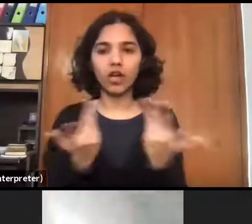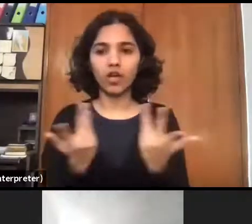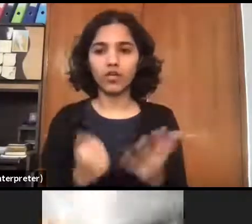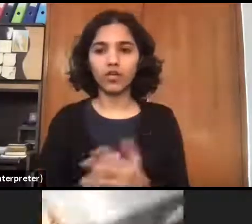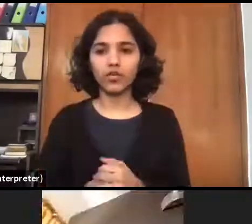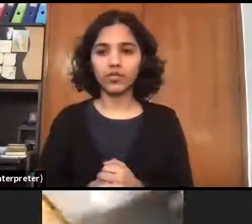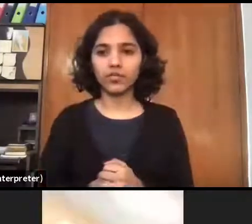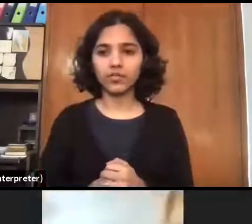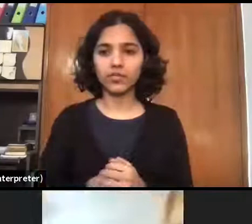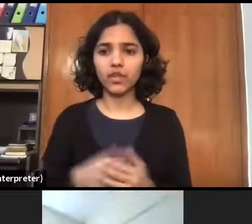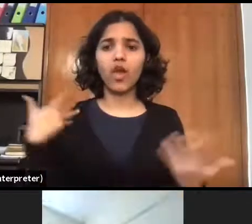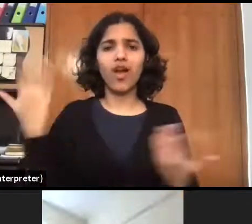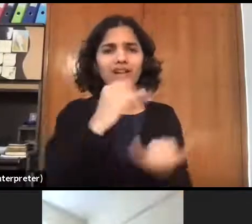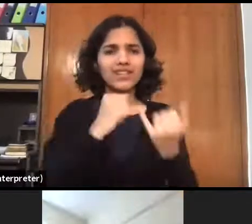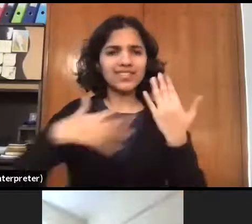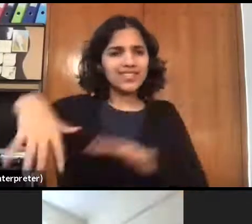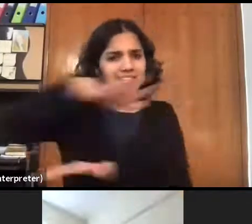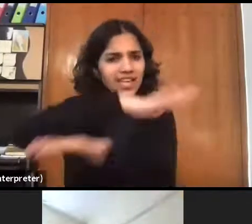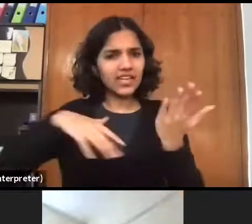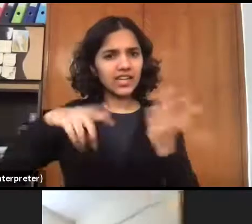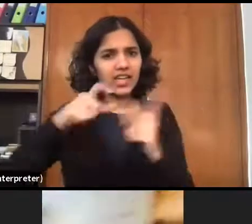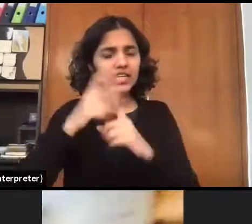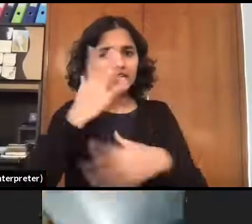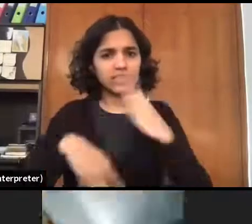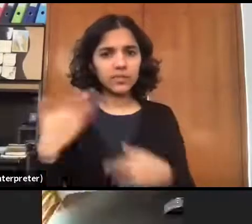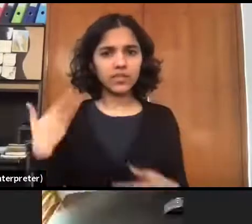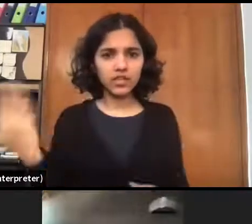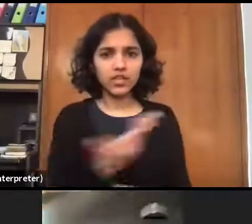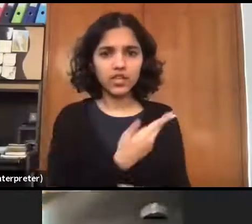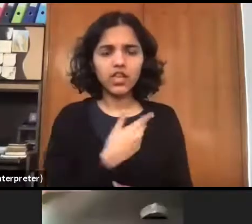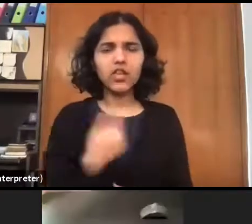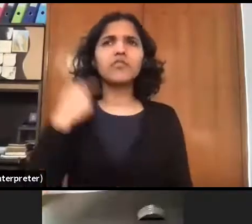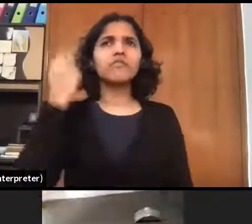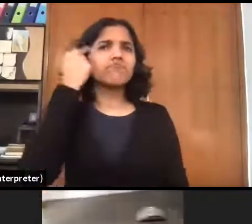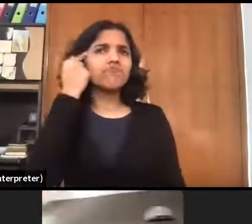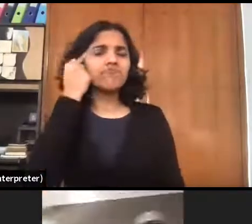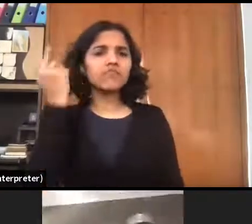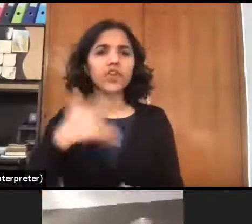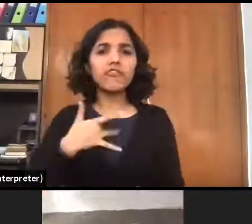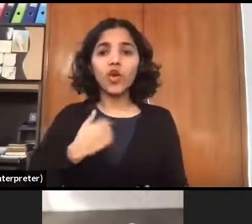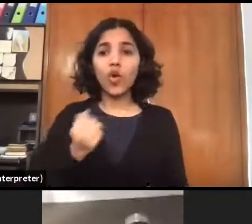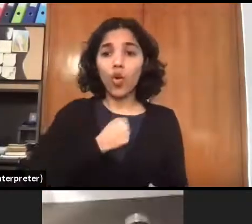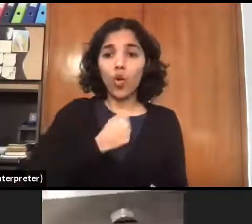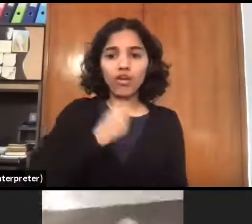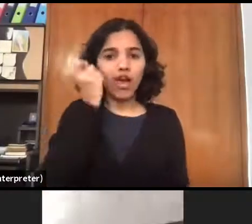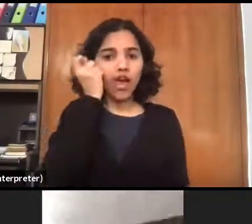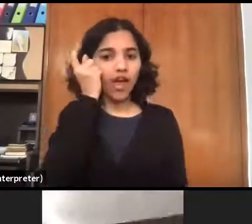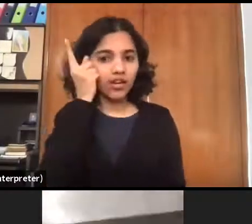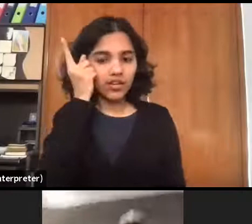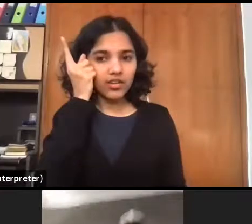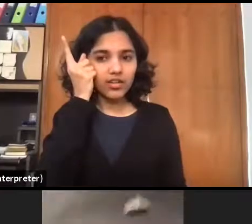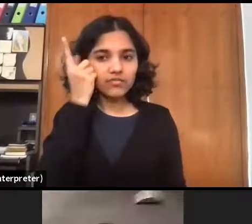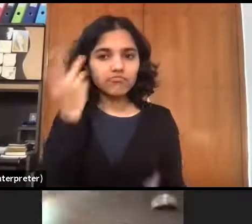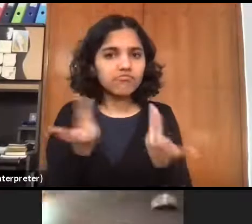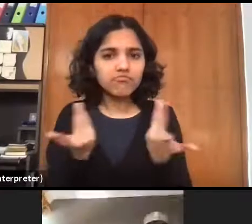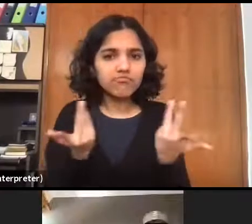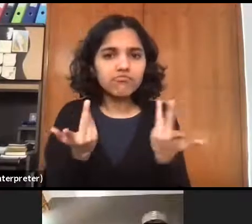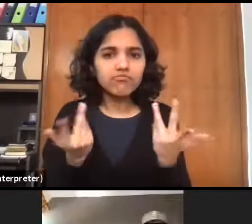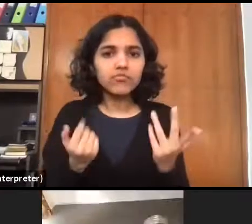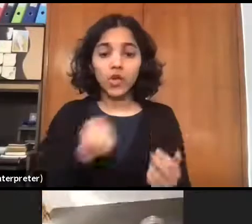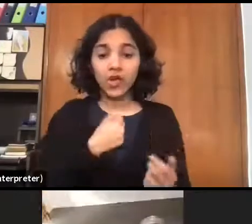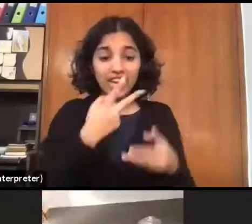as a sector, what we need to do is to, one, build our own understanding of